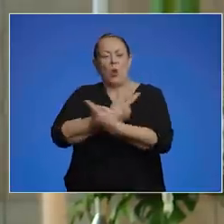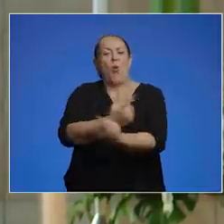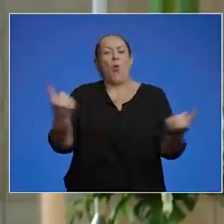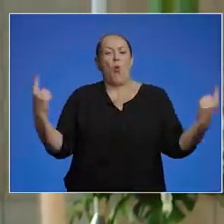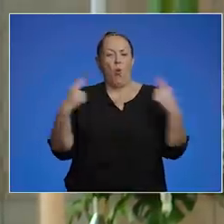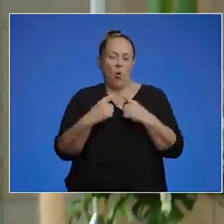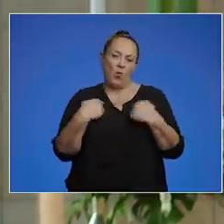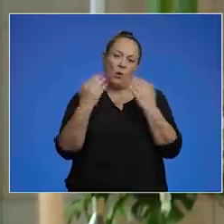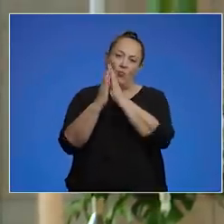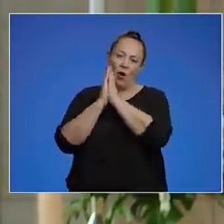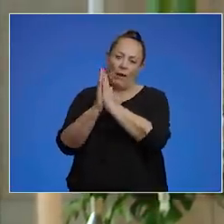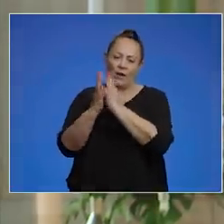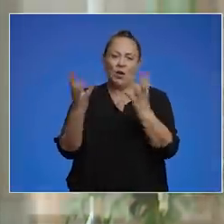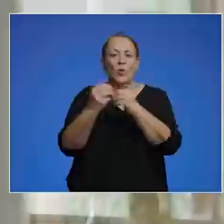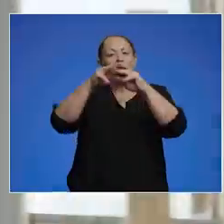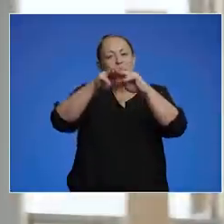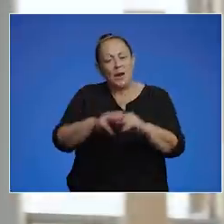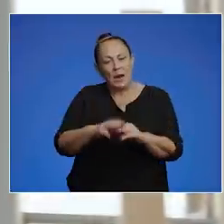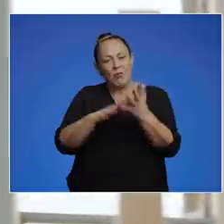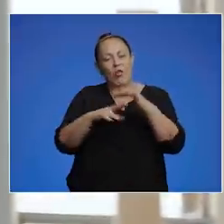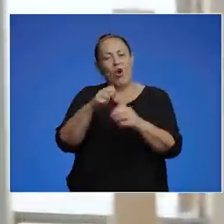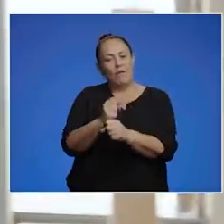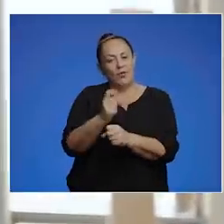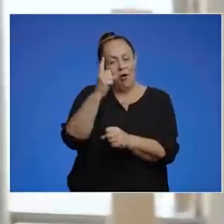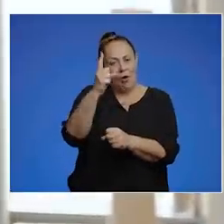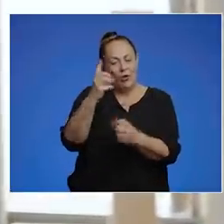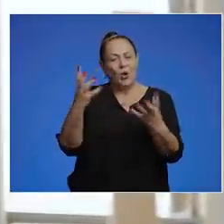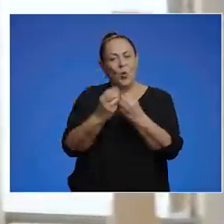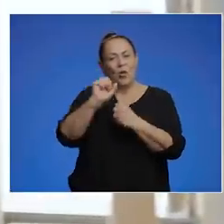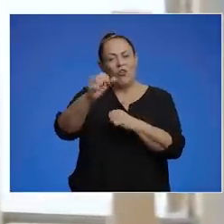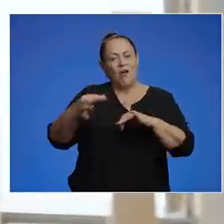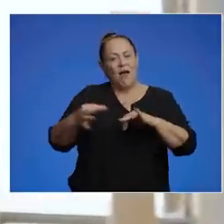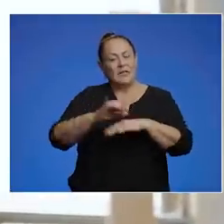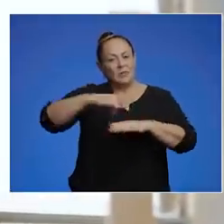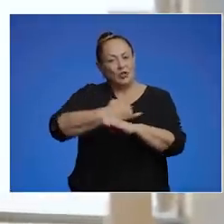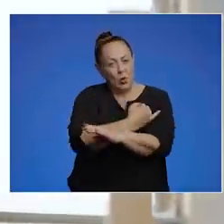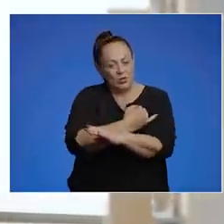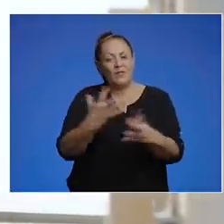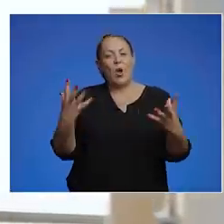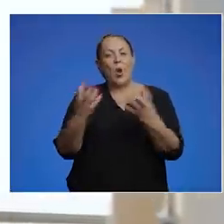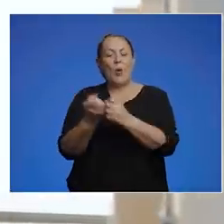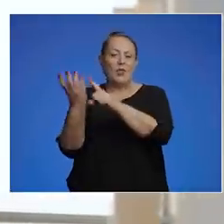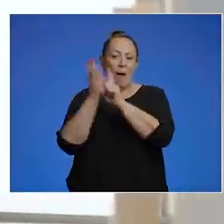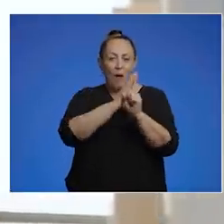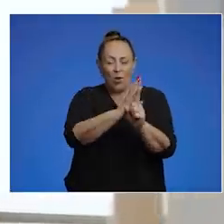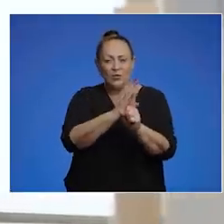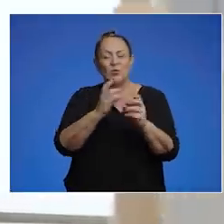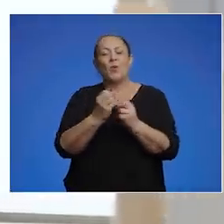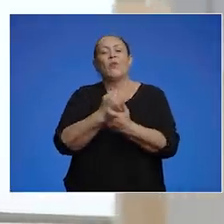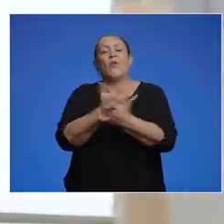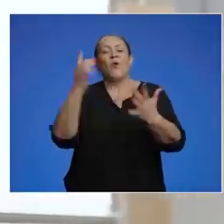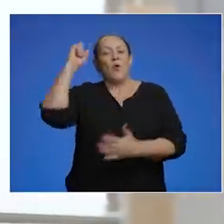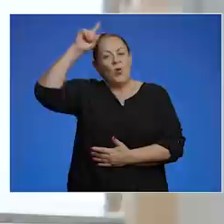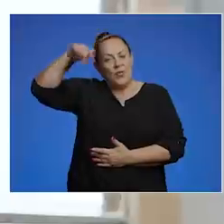have mercy on us all, we pray, that with the Blessed Virgin Mary, Mother of God, with blessed Joseph, her spouse, with the blessed